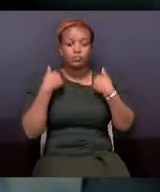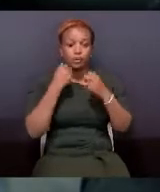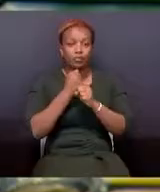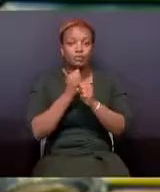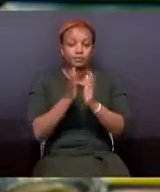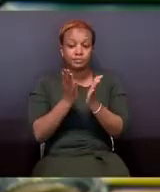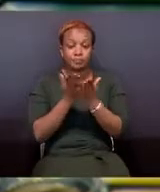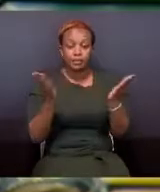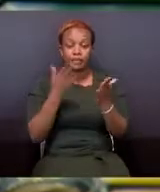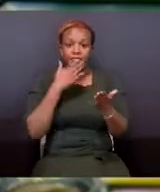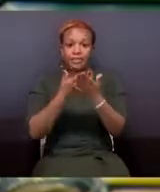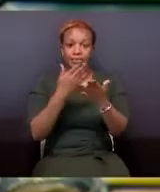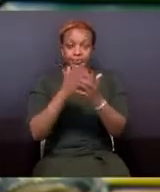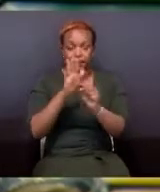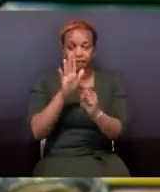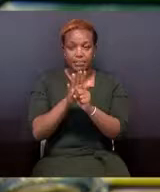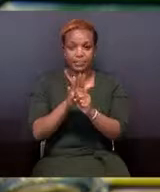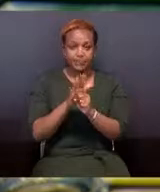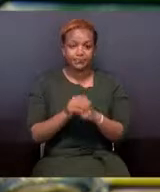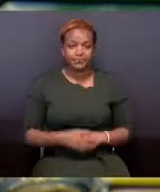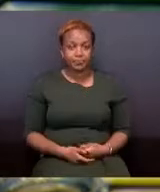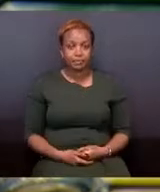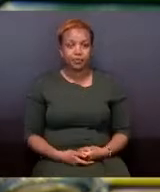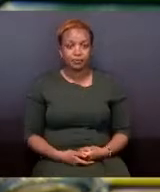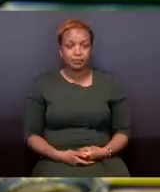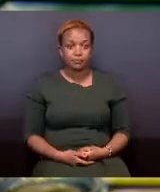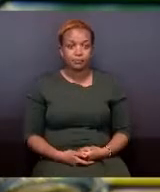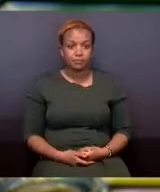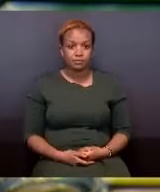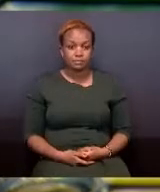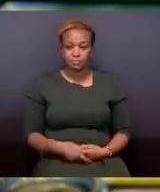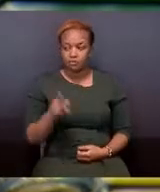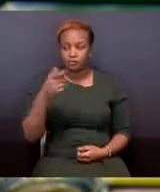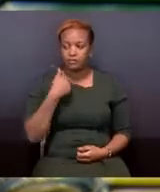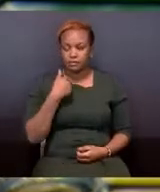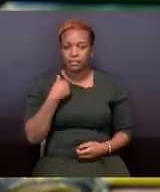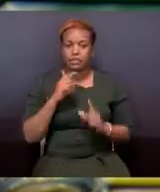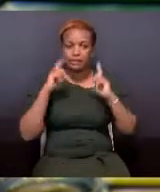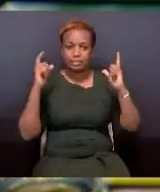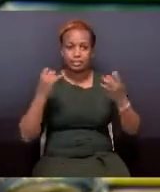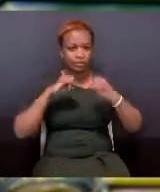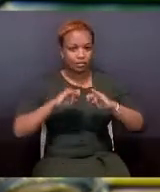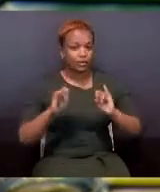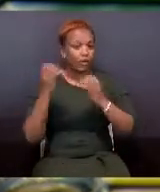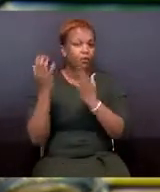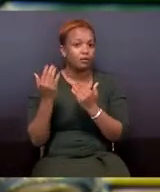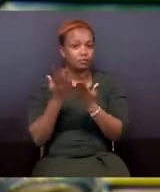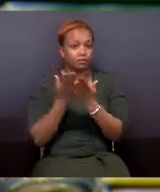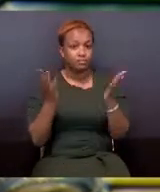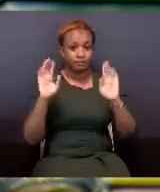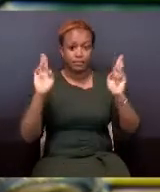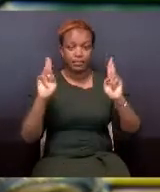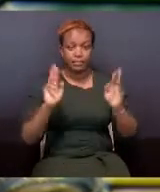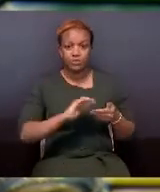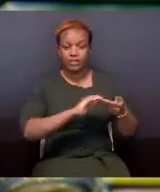Gomera. Thank you. So that has warmed up our stage, I hope, and I'm hoping that you're all ready to engage